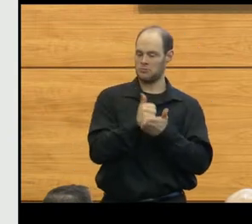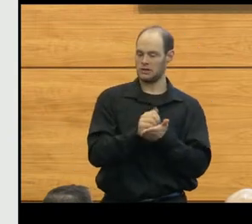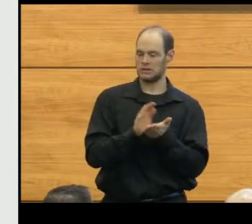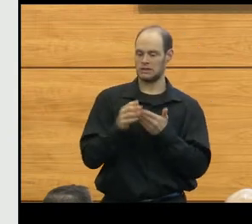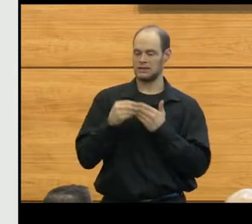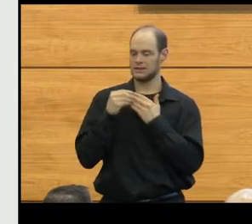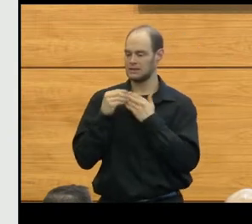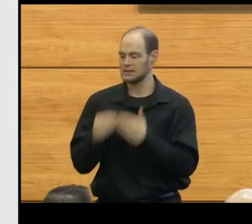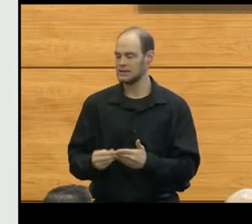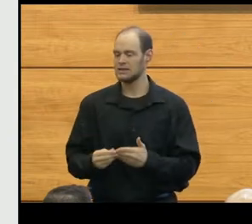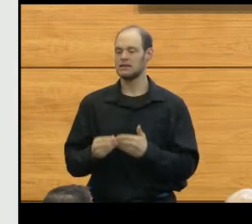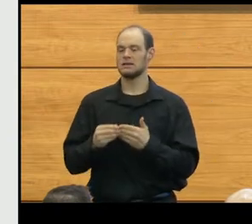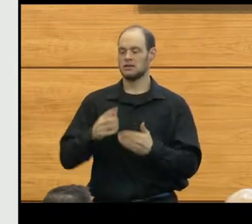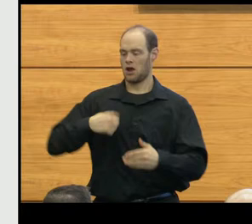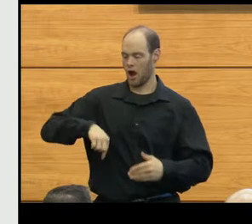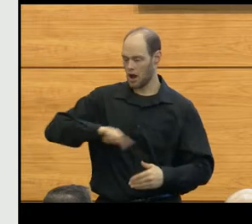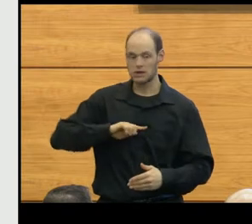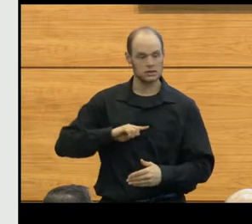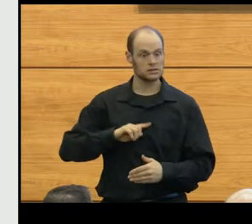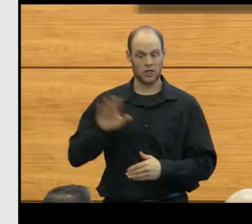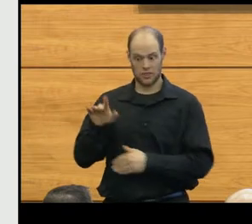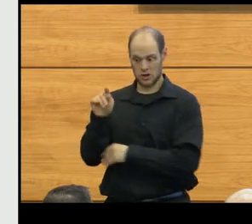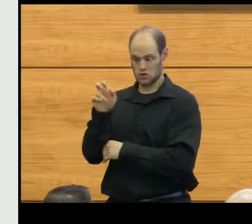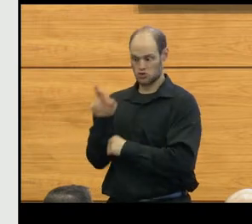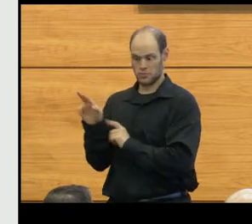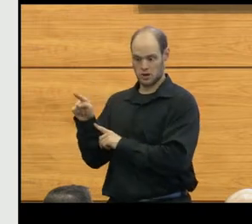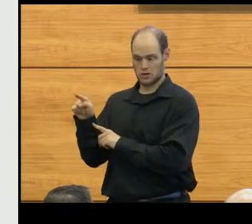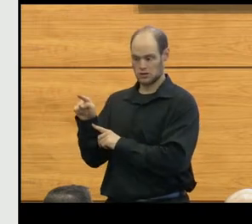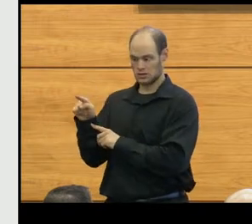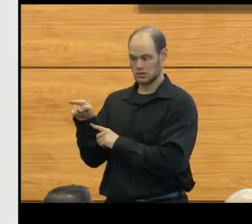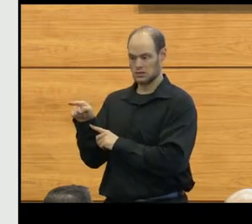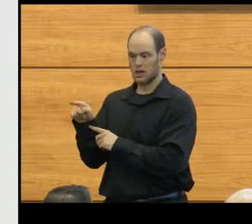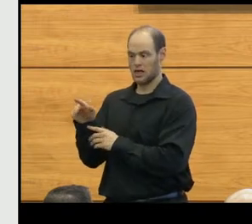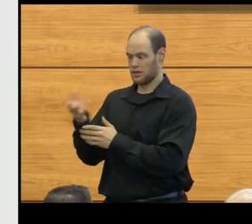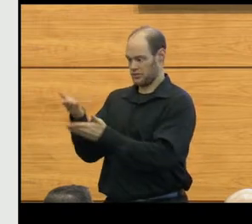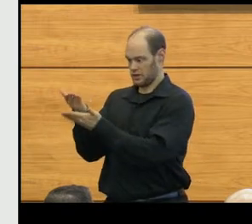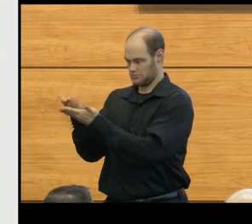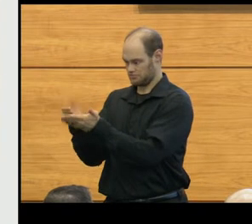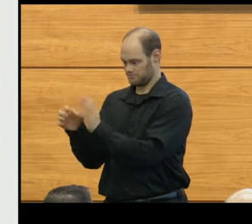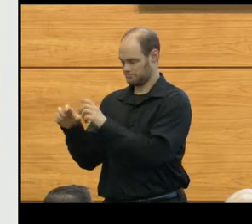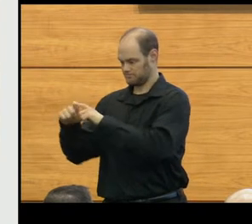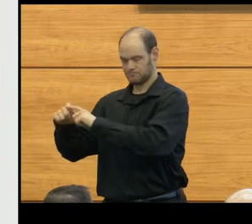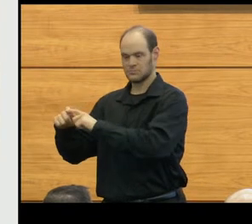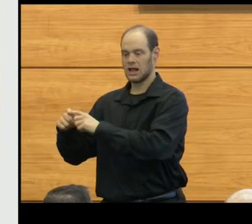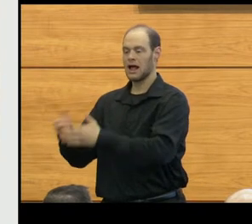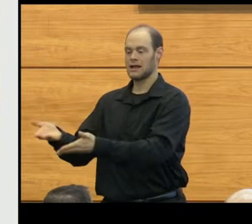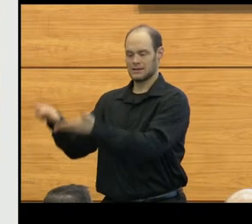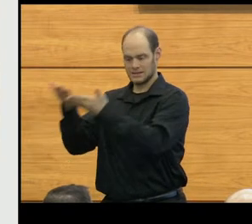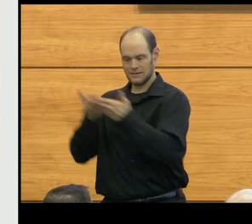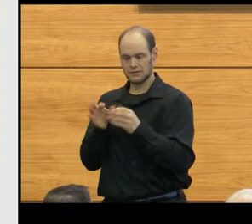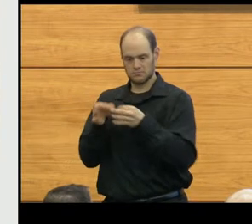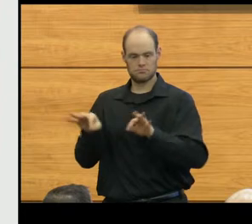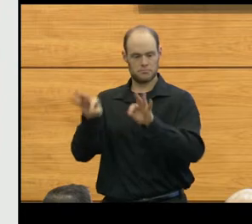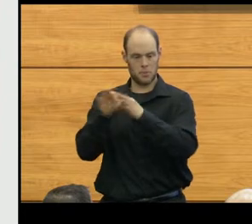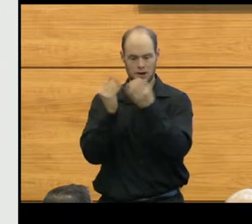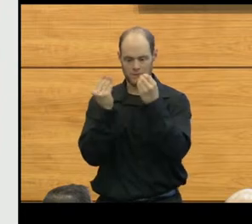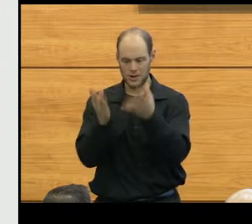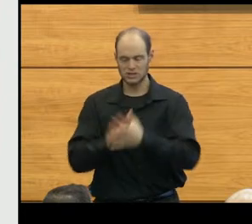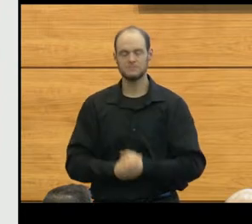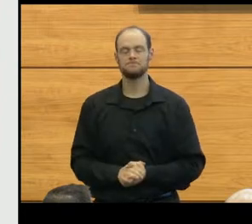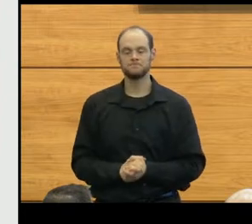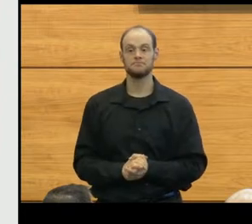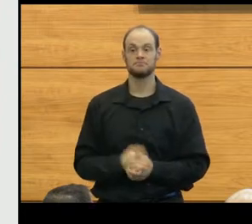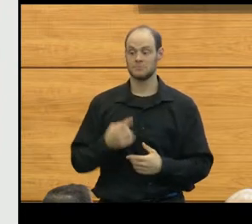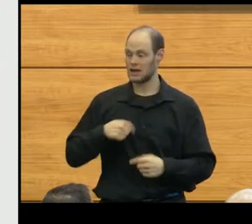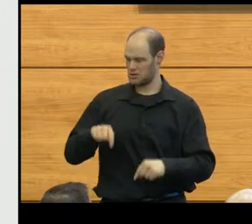and spirit us on because their tumor specimens are still providing us and giving us important information. And I go